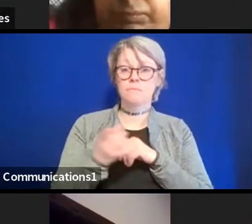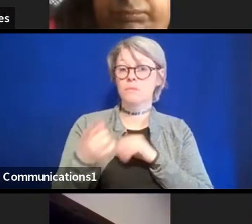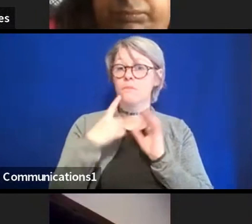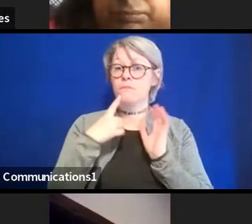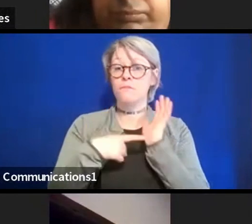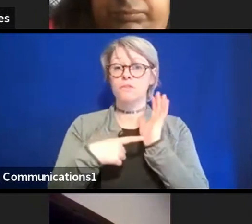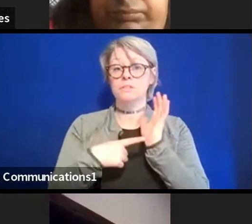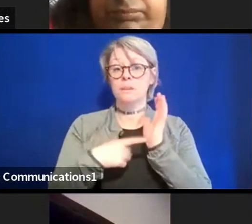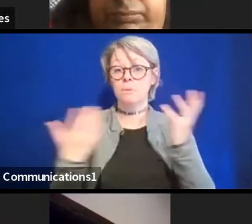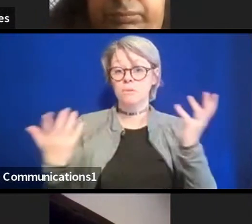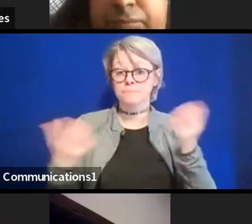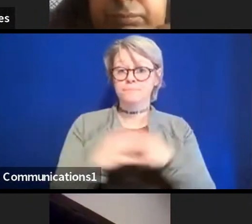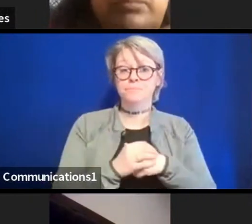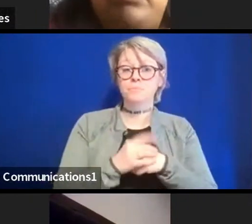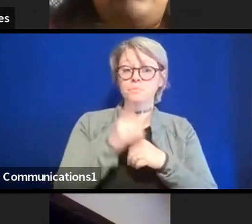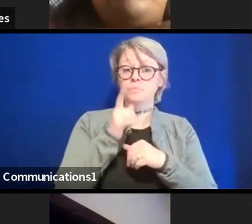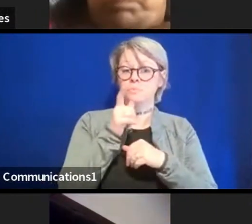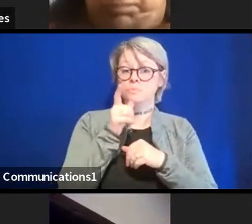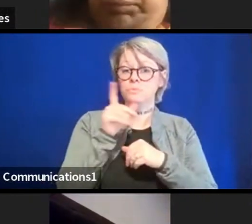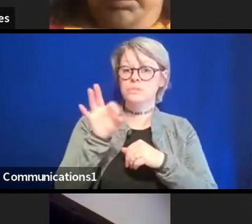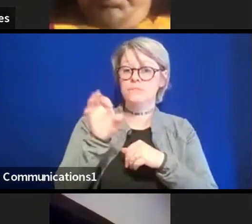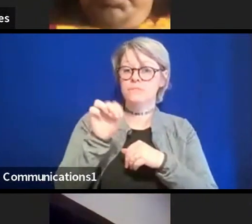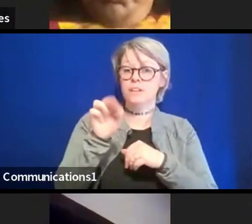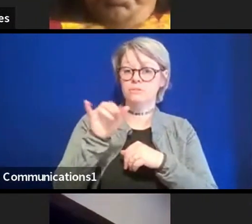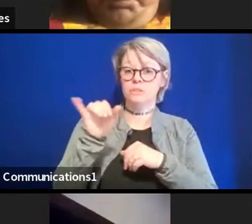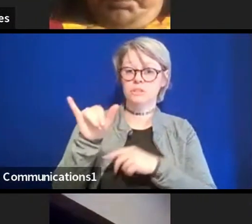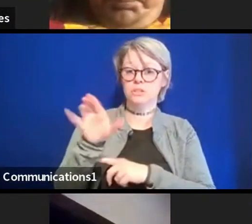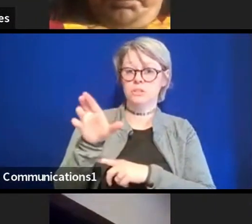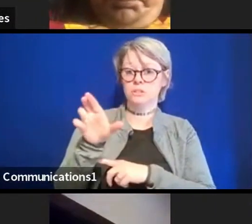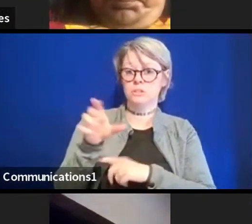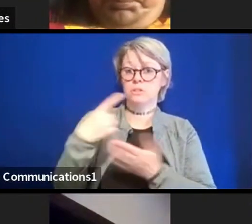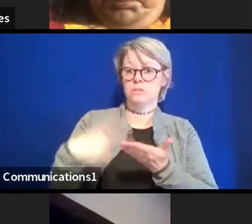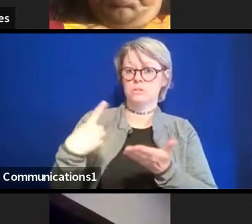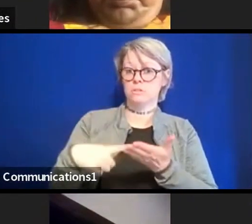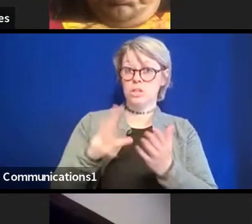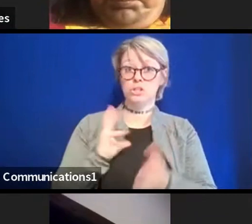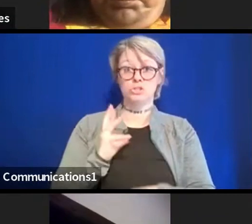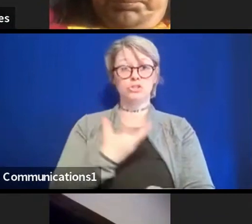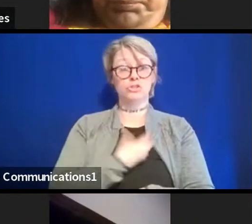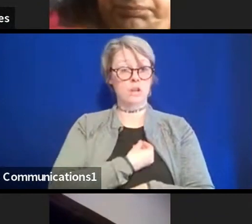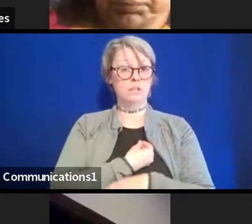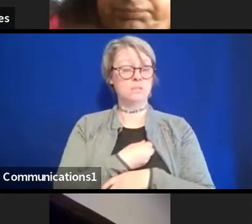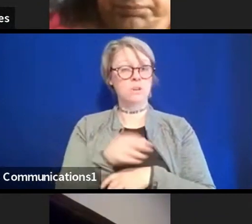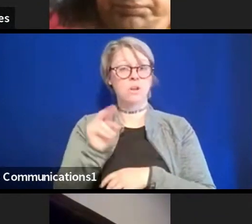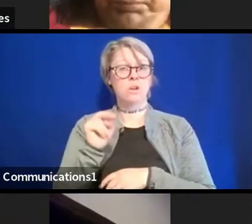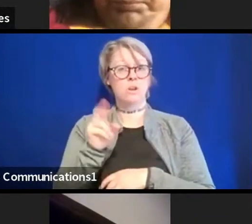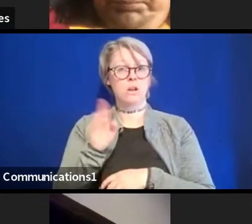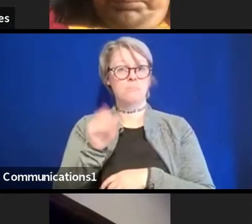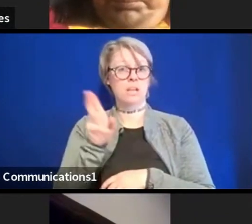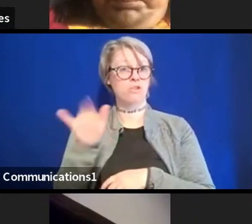non-binary trans person who has the physical disability and who doesn't want to